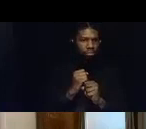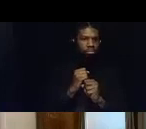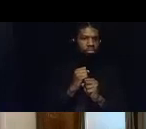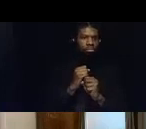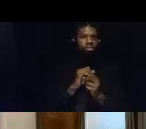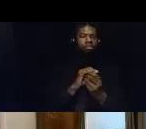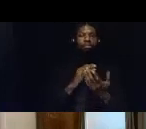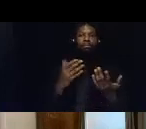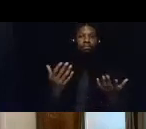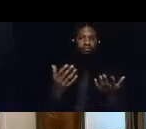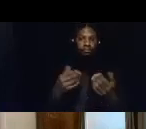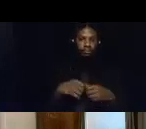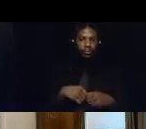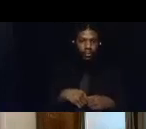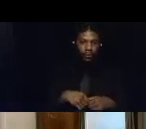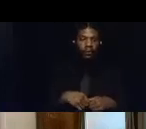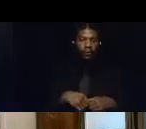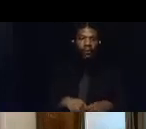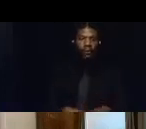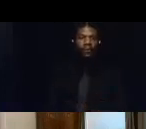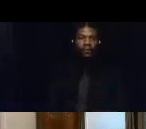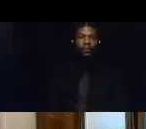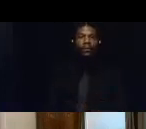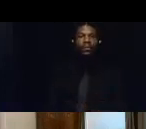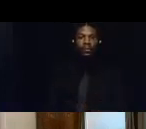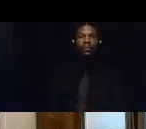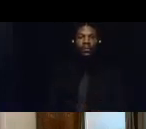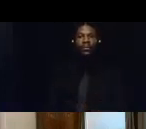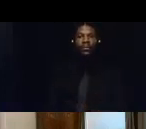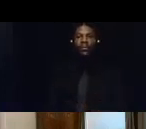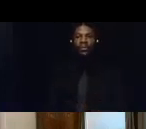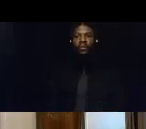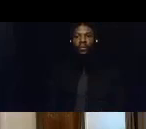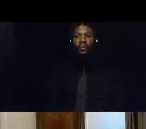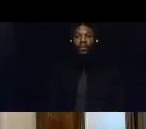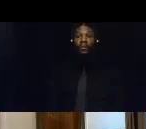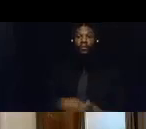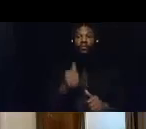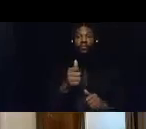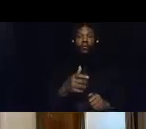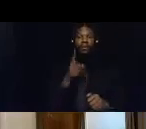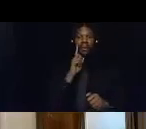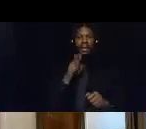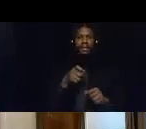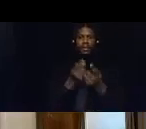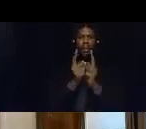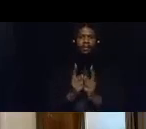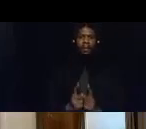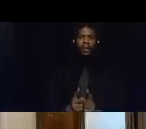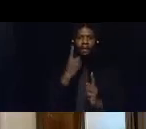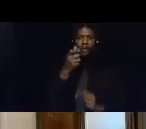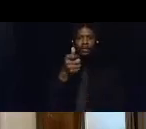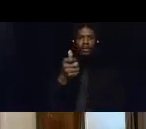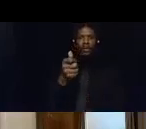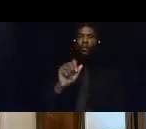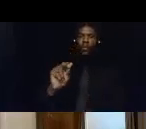Don't feel like you need to, please don't feel like you need to transcribe for yourself. The audio for